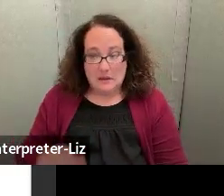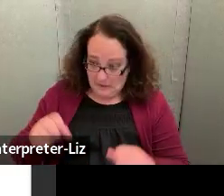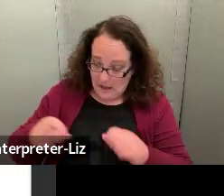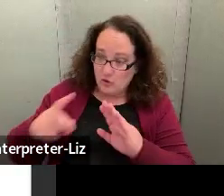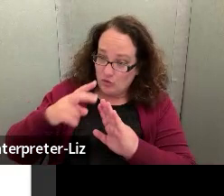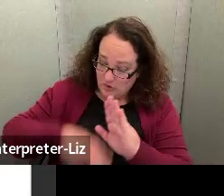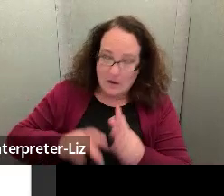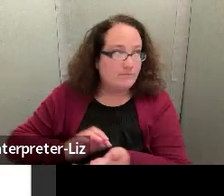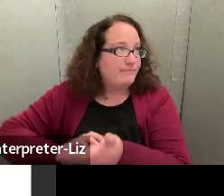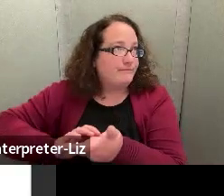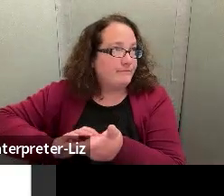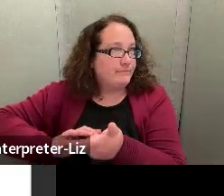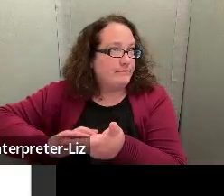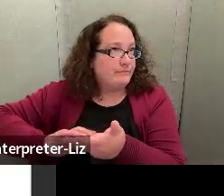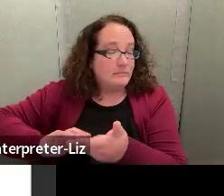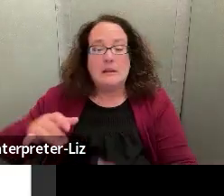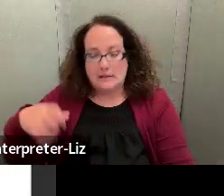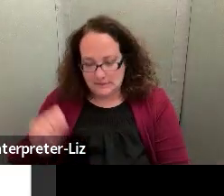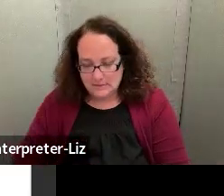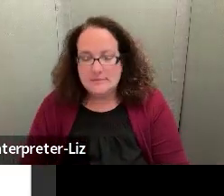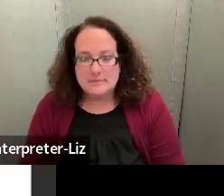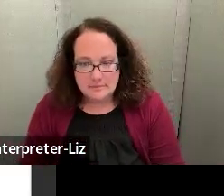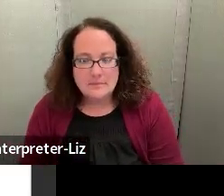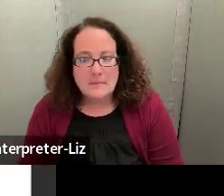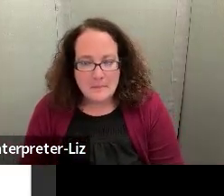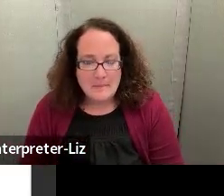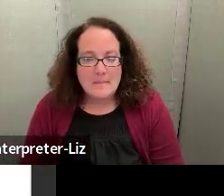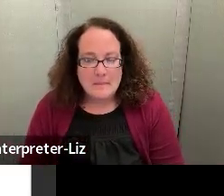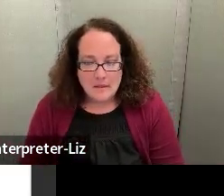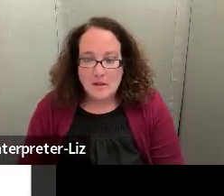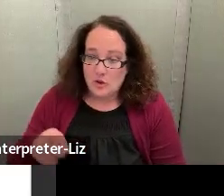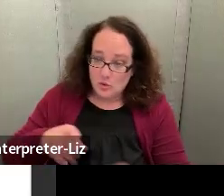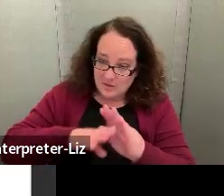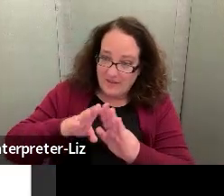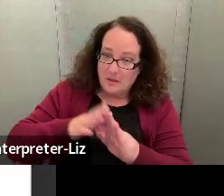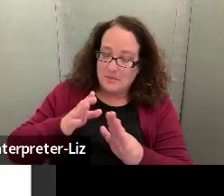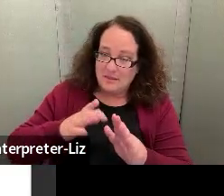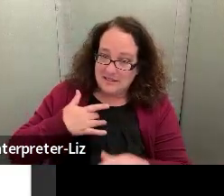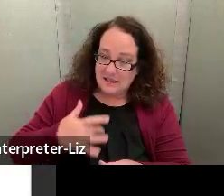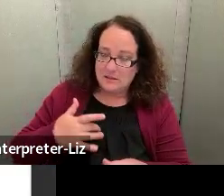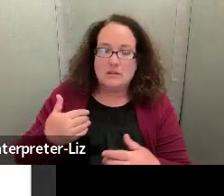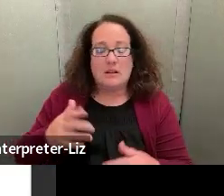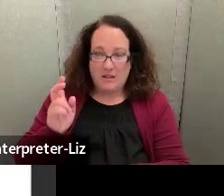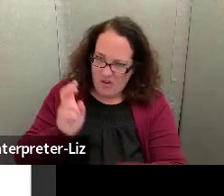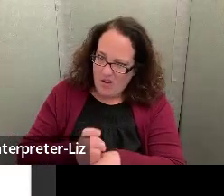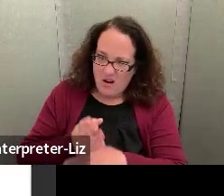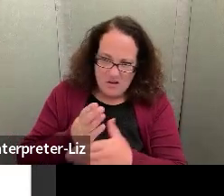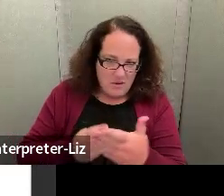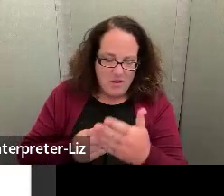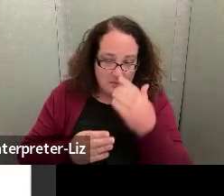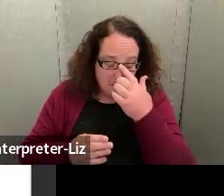it with your fingertips? Yes. Really? Yeah. You've developed a sense. That's the hardest part. No, I